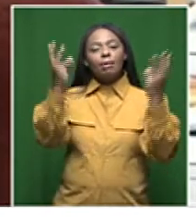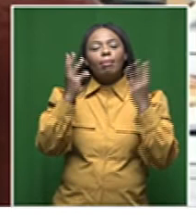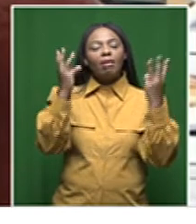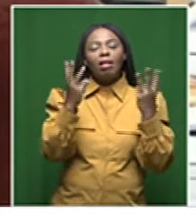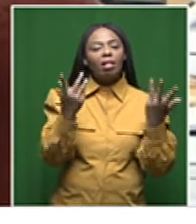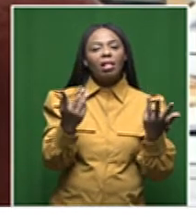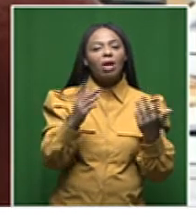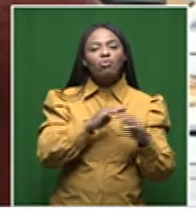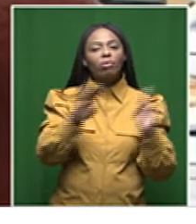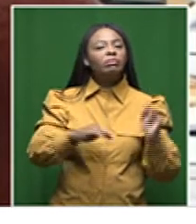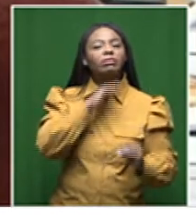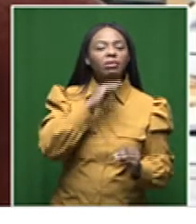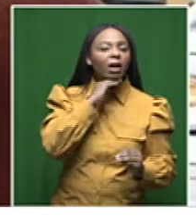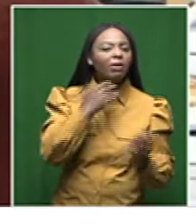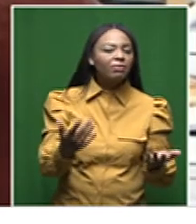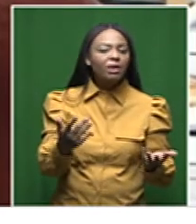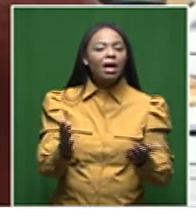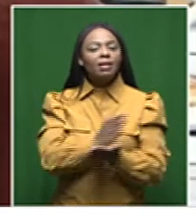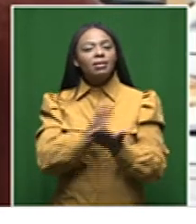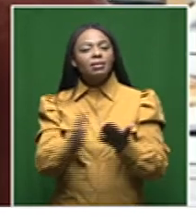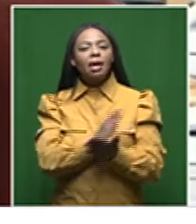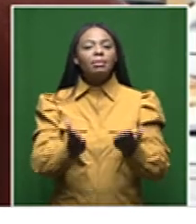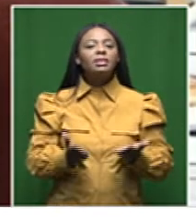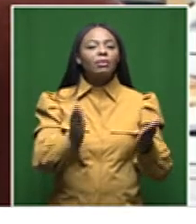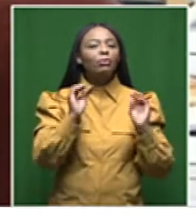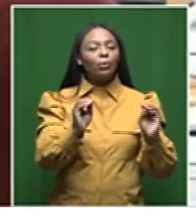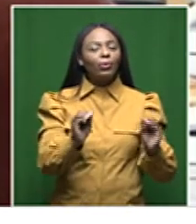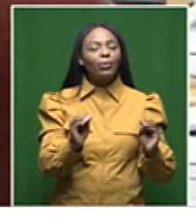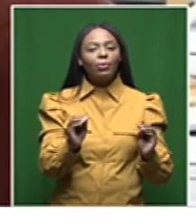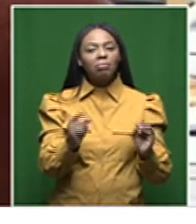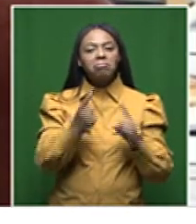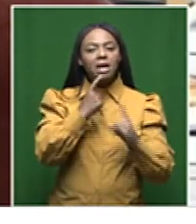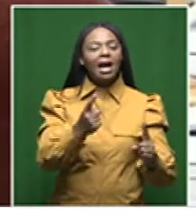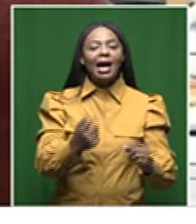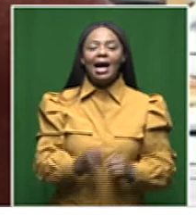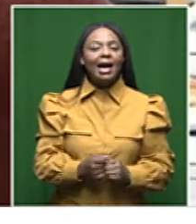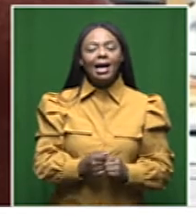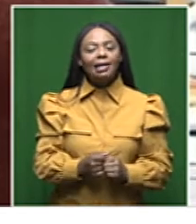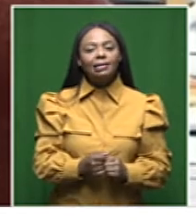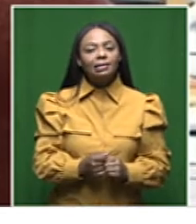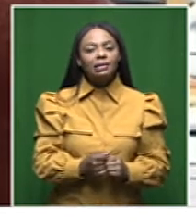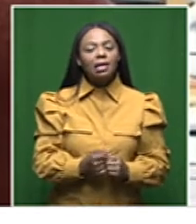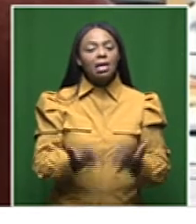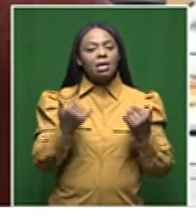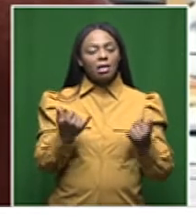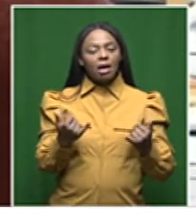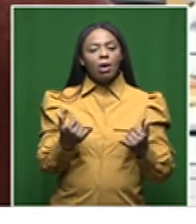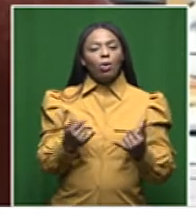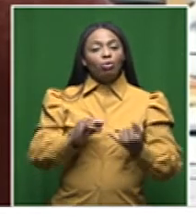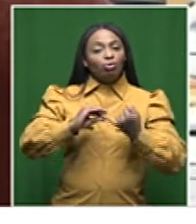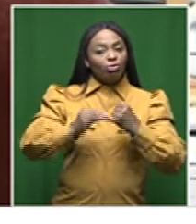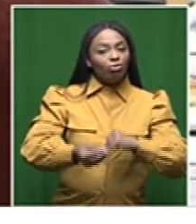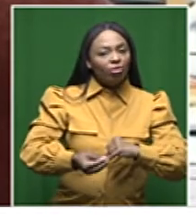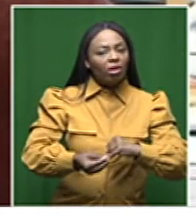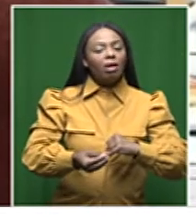about that there is such a service, first and foremost. So we are going very hard on trying